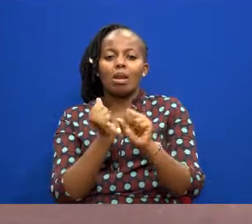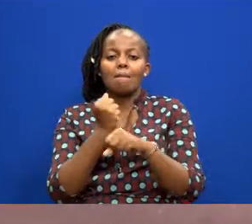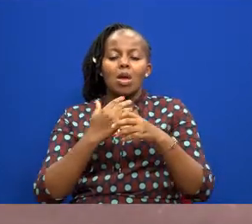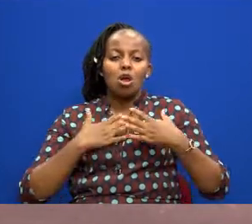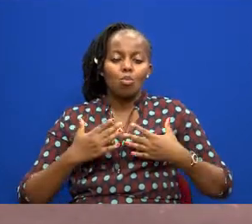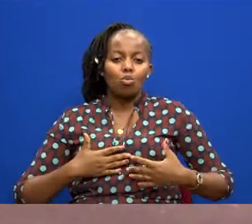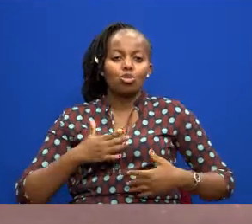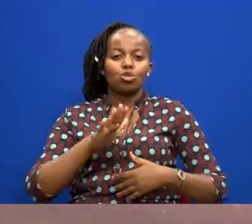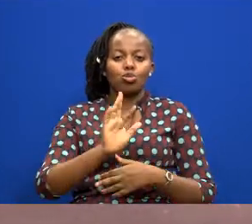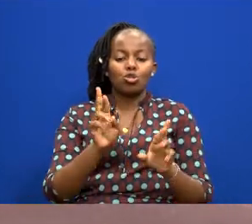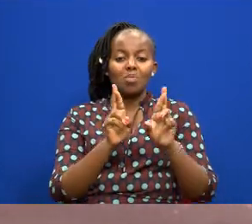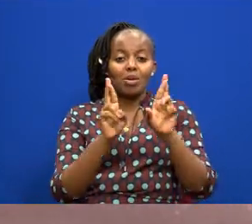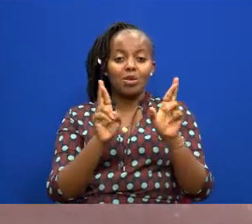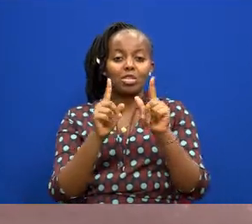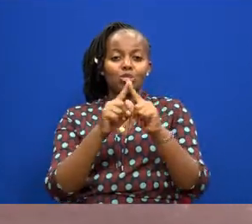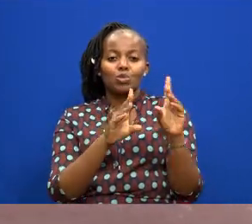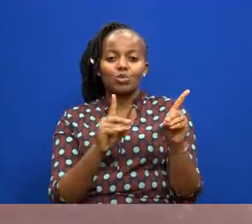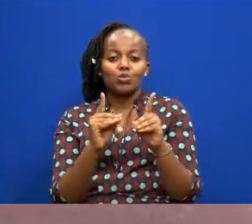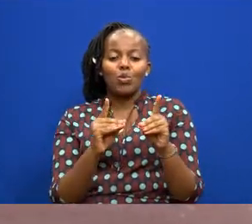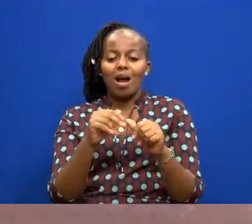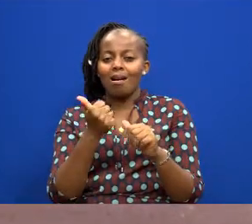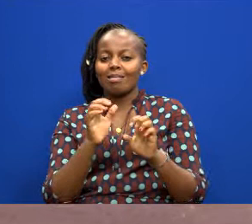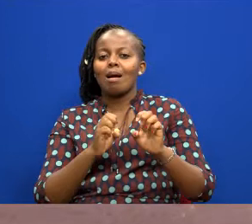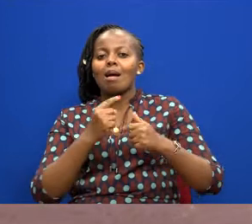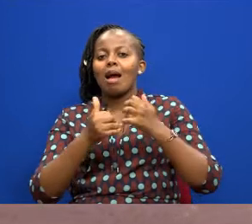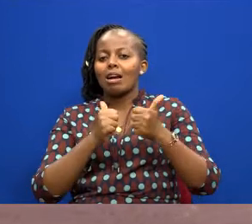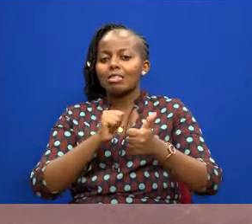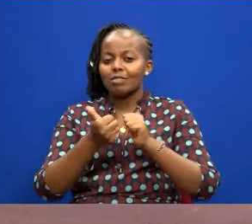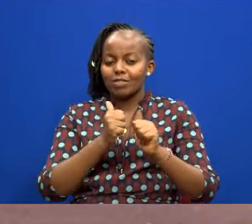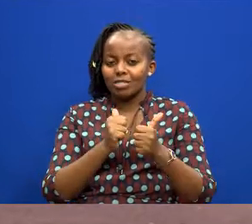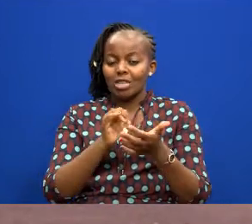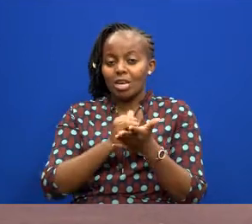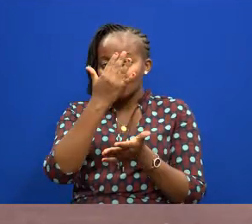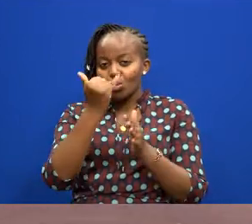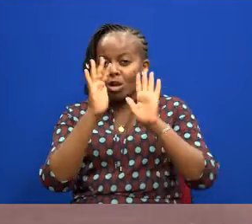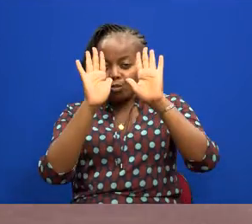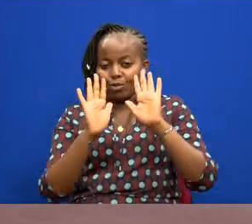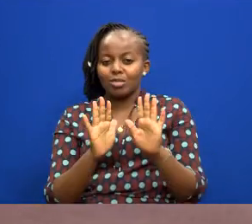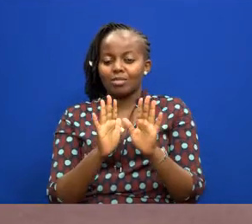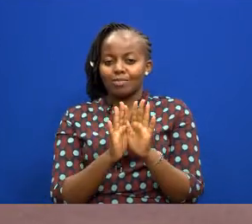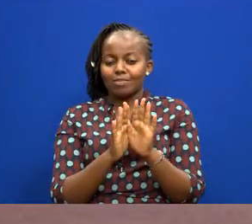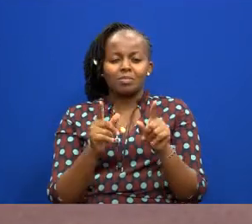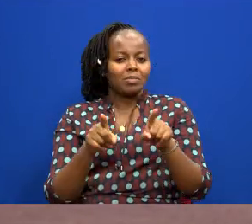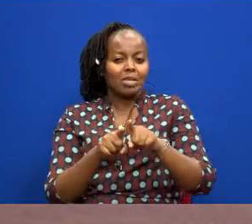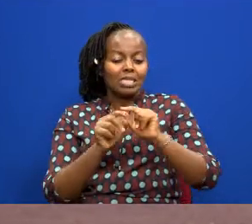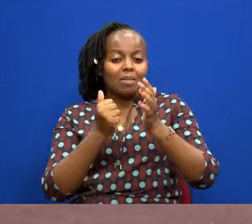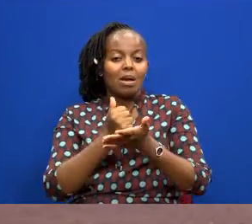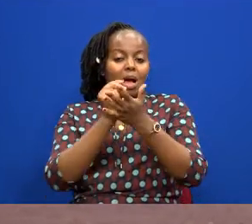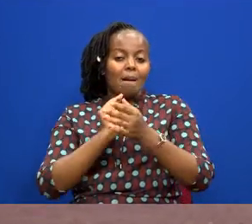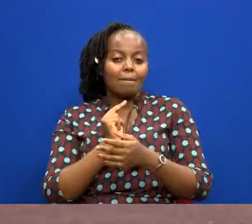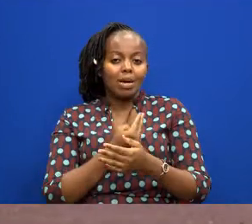get into a hard exercise. That is why it is important to do a warm-up. It also helps us to prevent